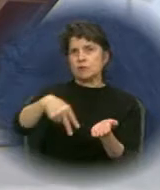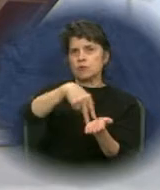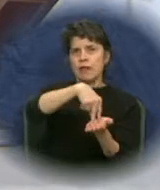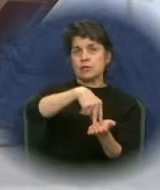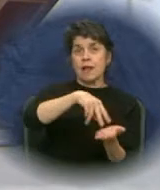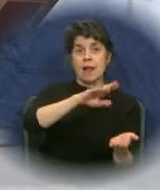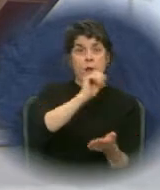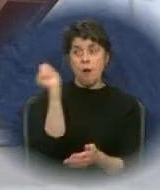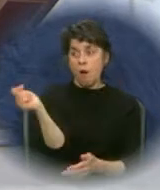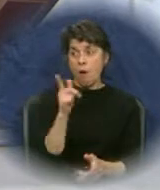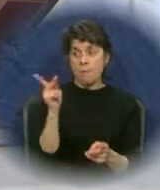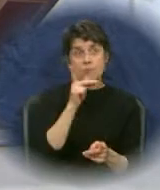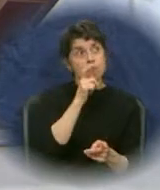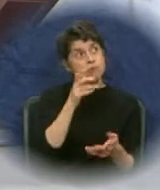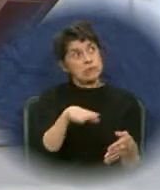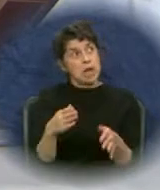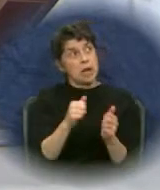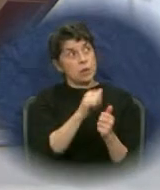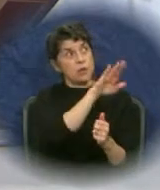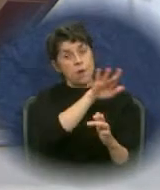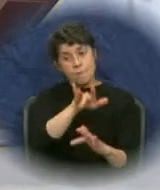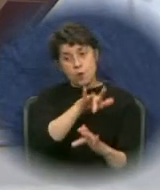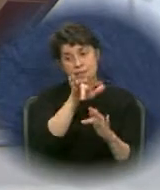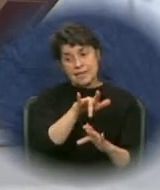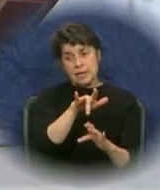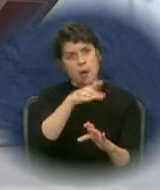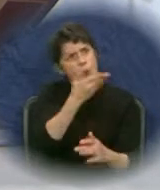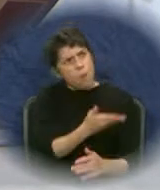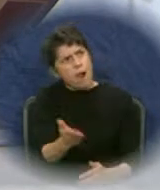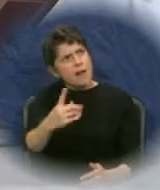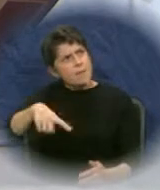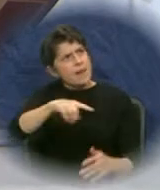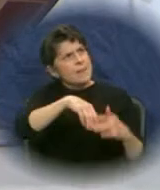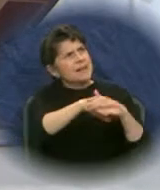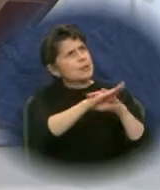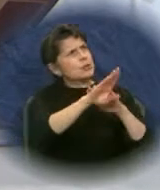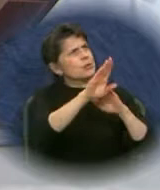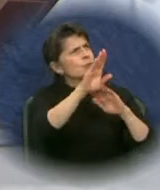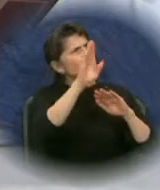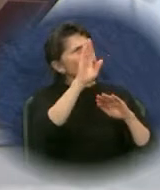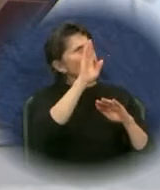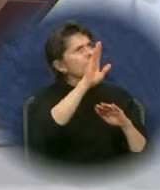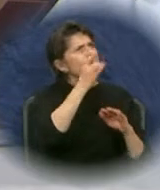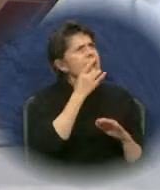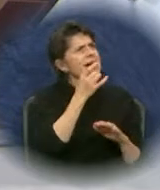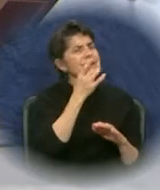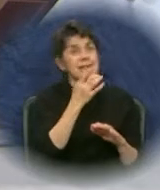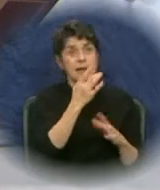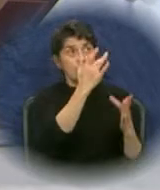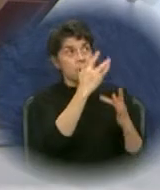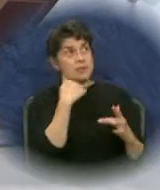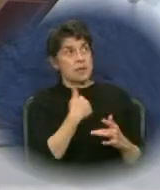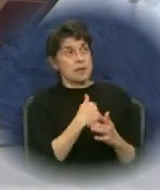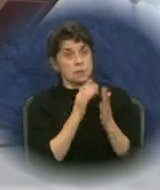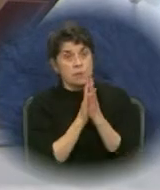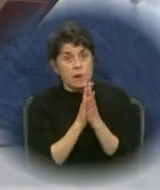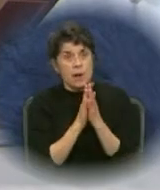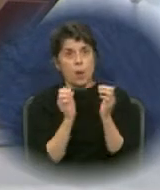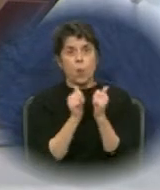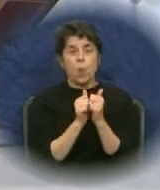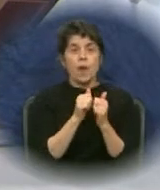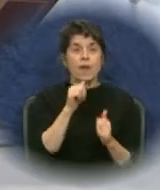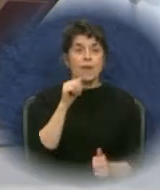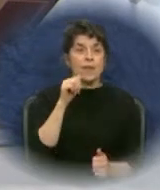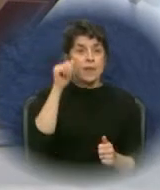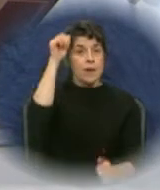mercy. Welcome them into the light of your face. Have mercy on us all, we pray, that with the Blessed Virgin Mary,